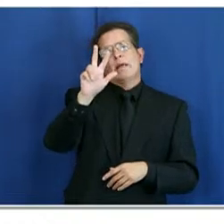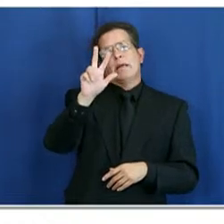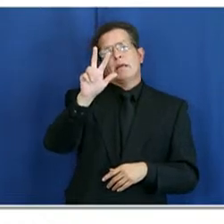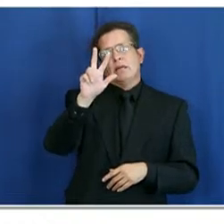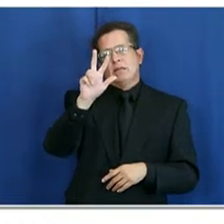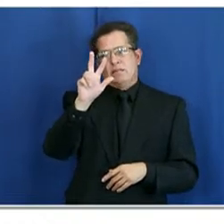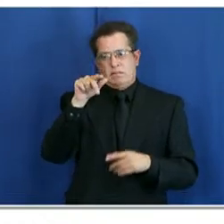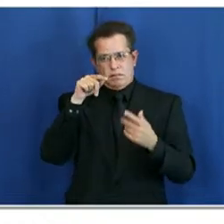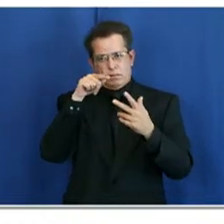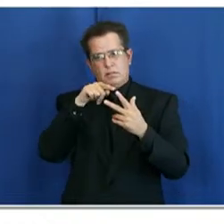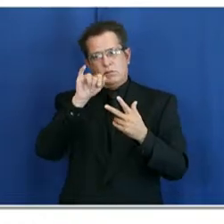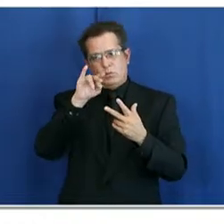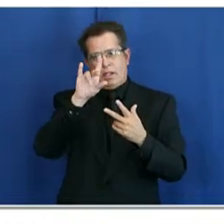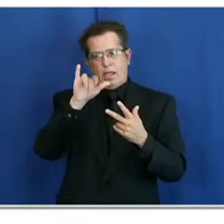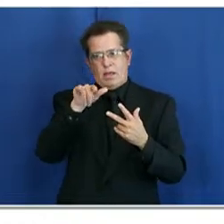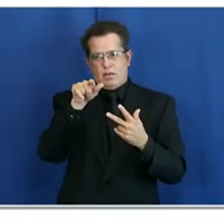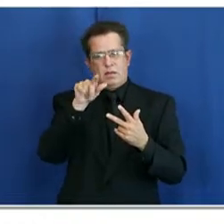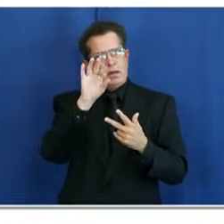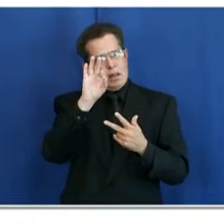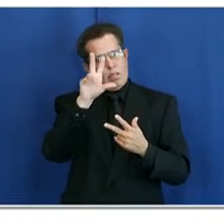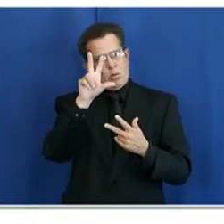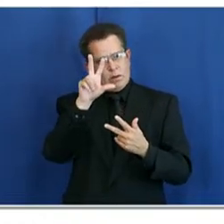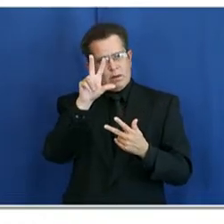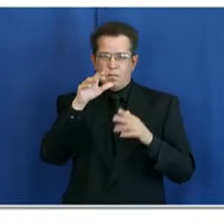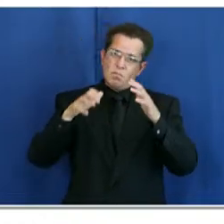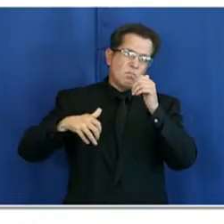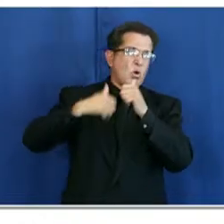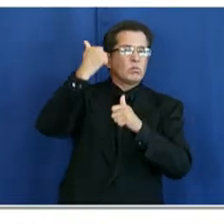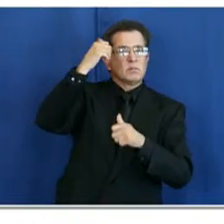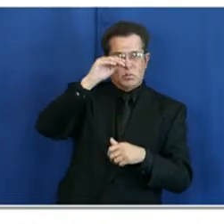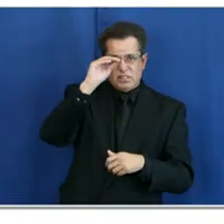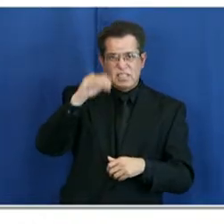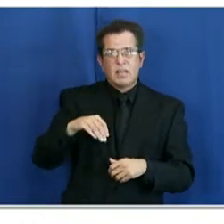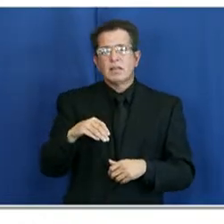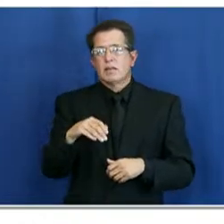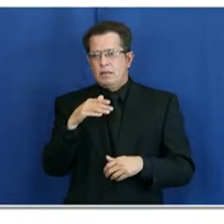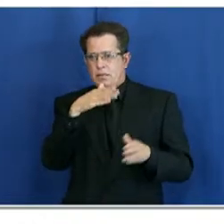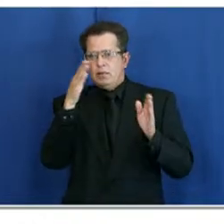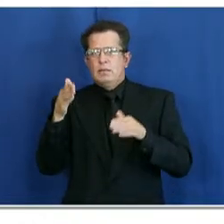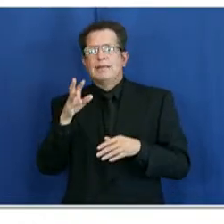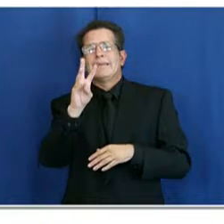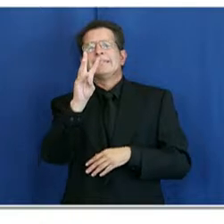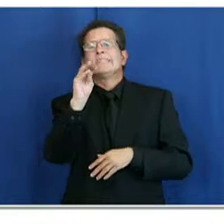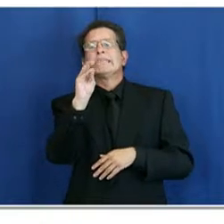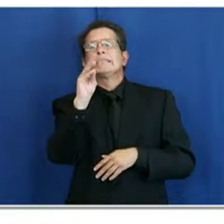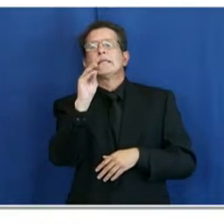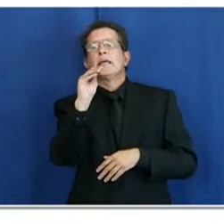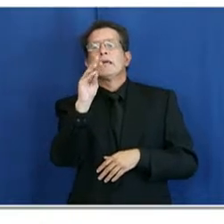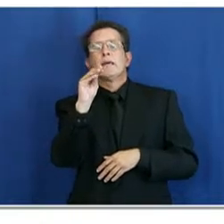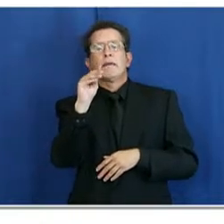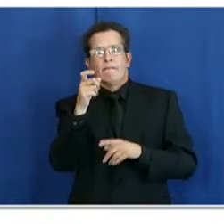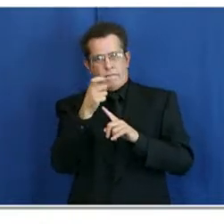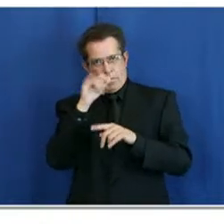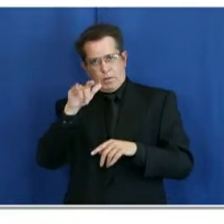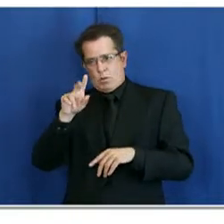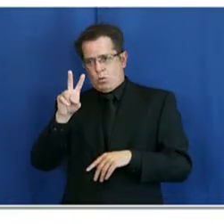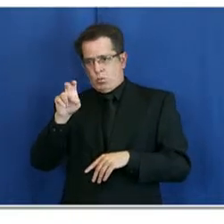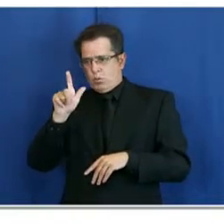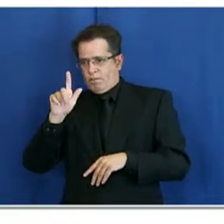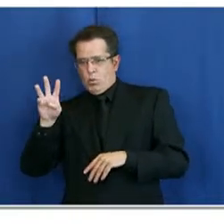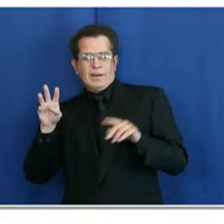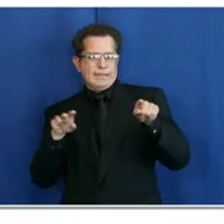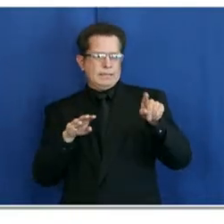the 224 community setting outbreaks. Keep in mind only 60 of the 224